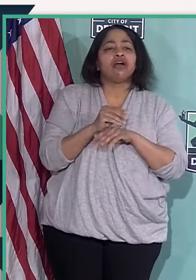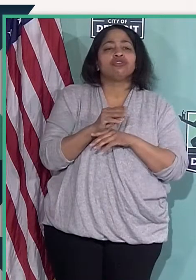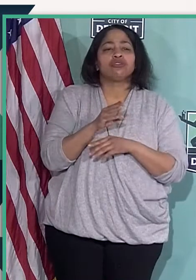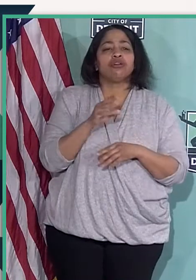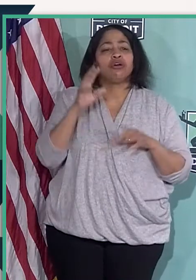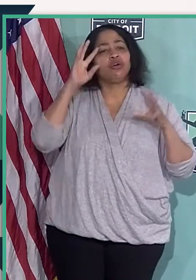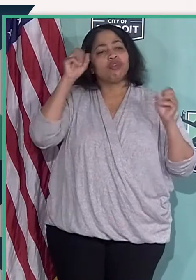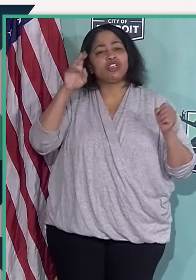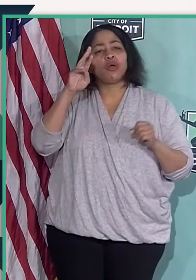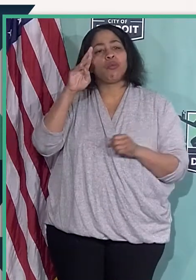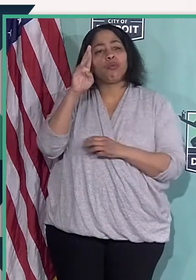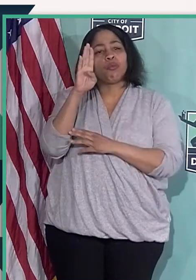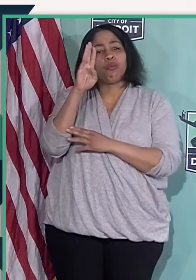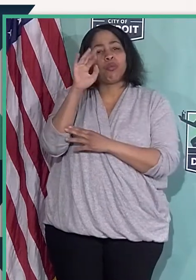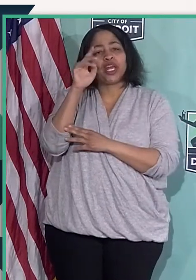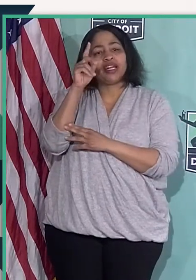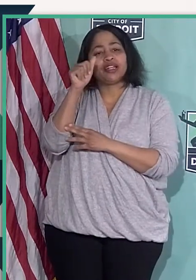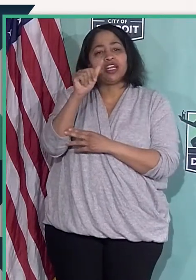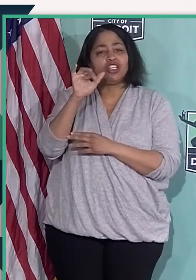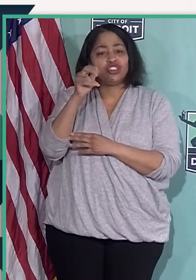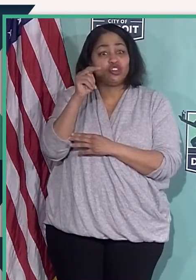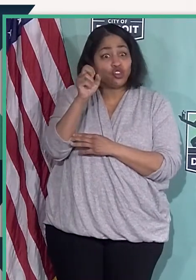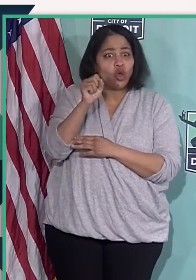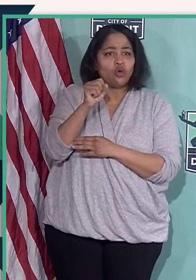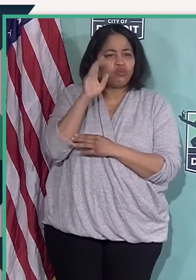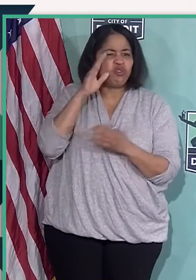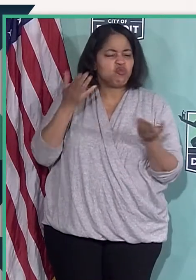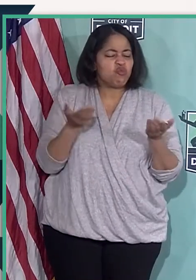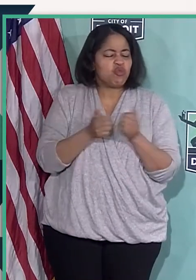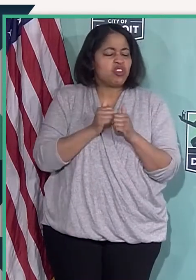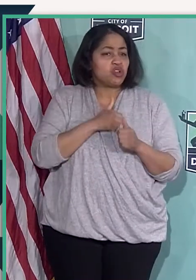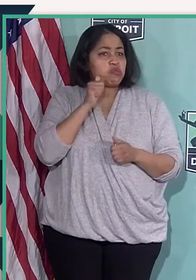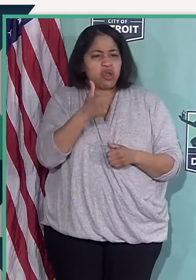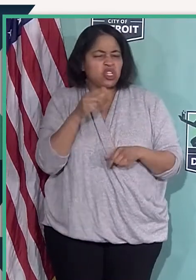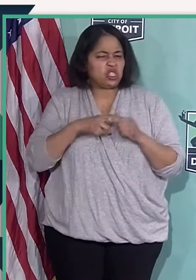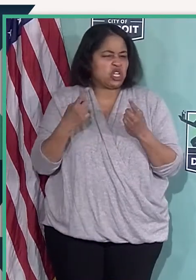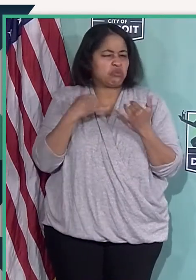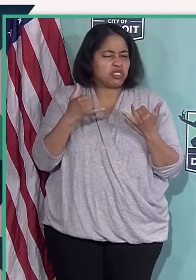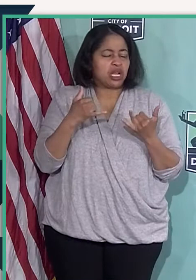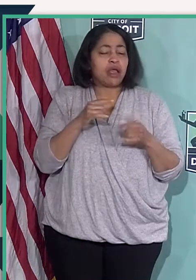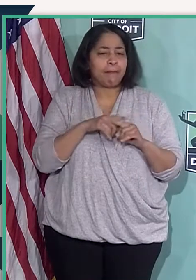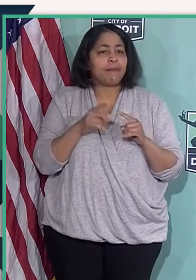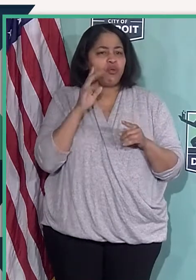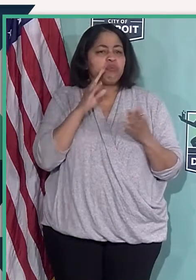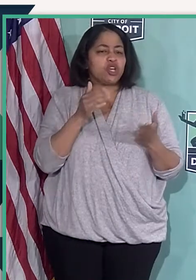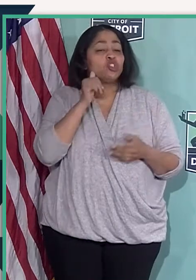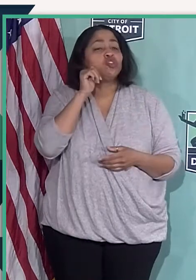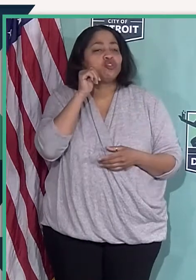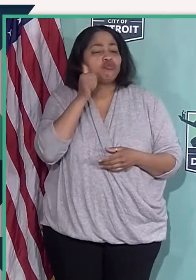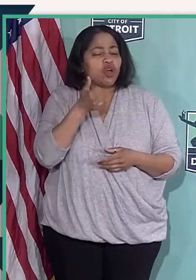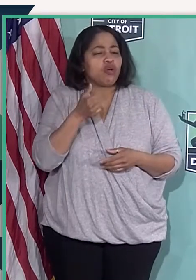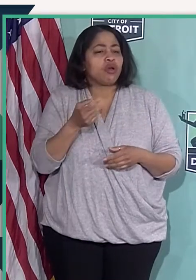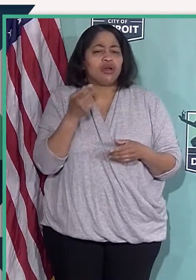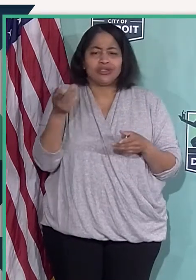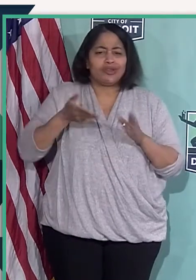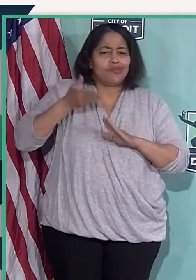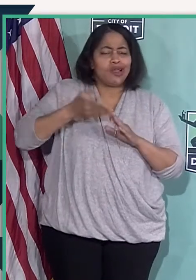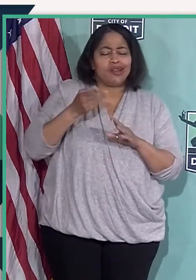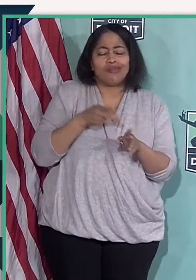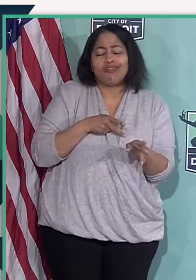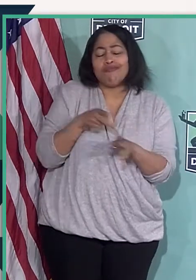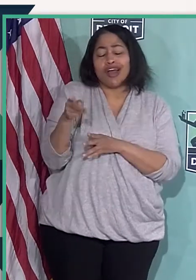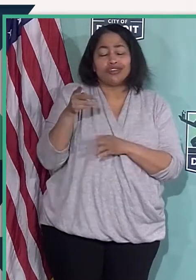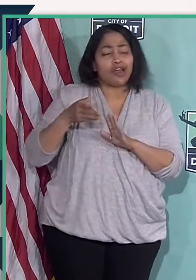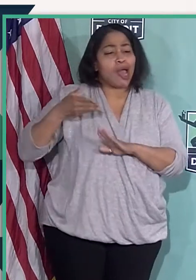Jones, who will be joining us tomorrow, she had a commitment today, but she'll be here tomorrow to talk about it, ran an extremely professional operation. None of